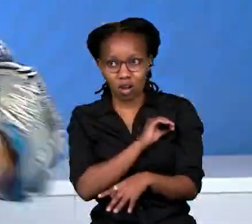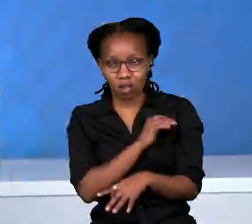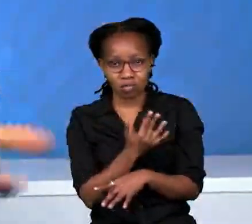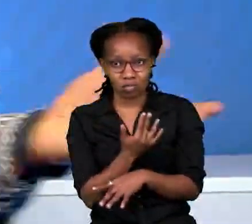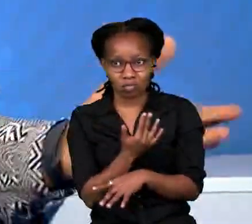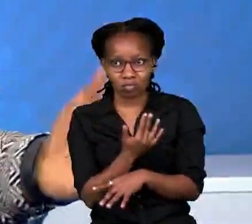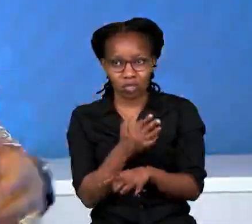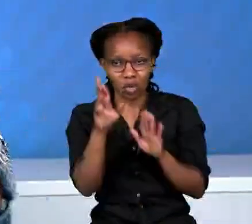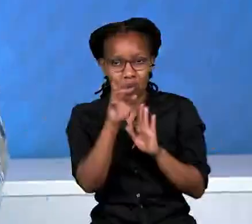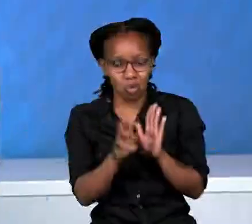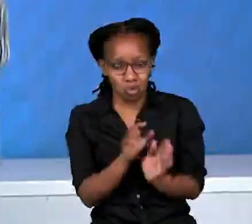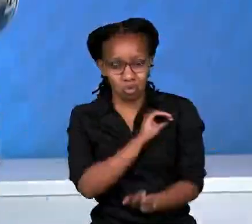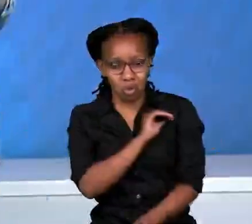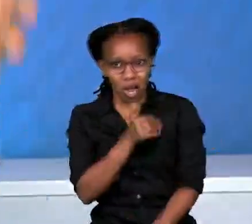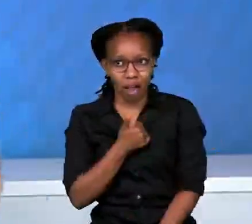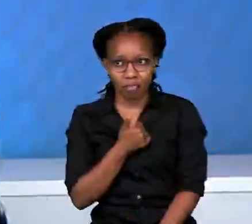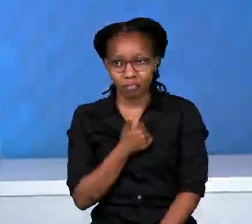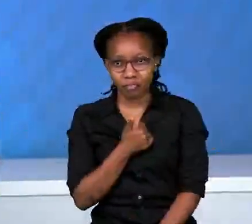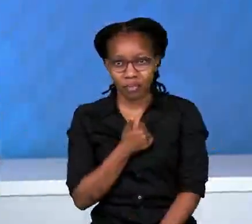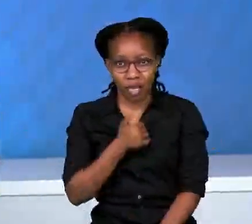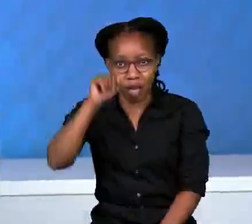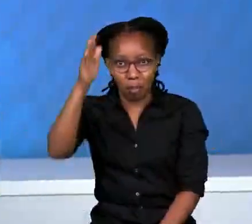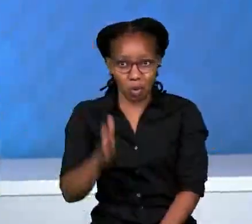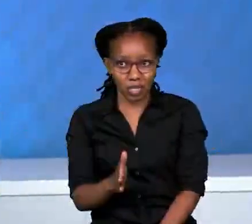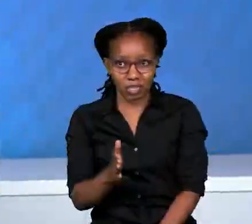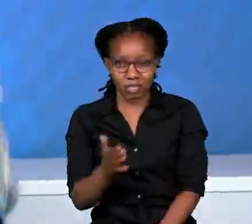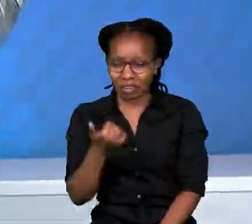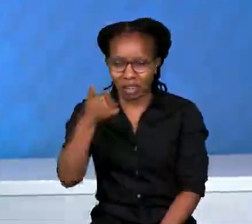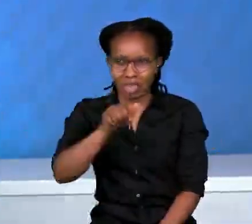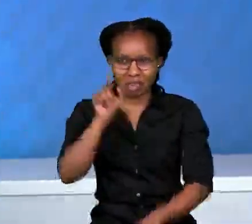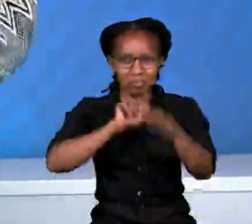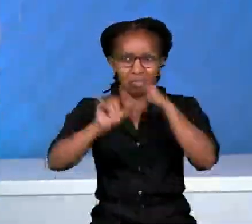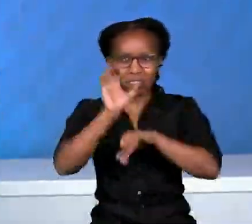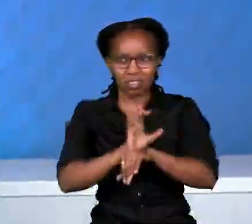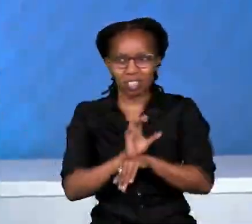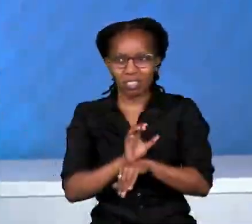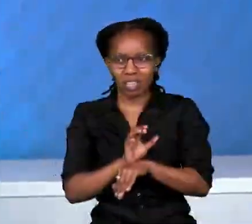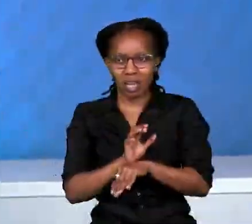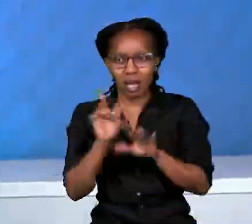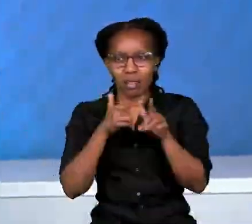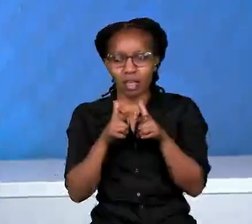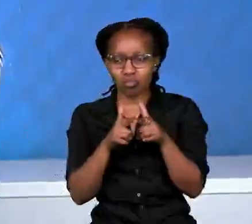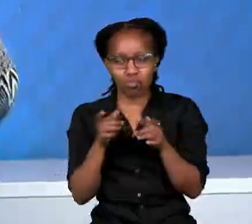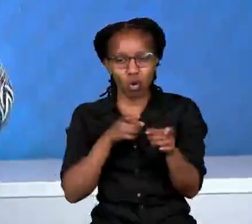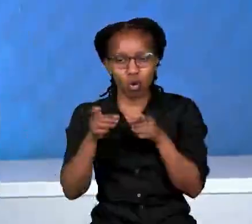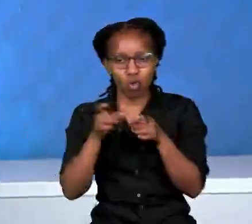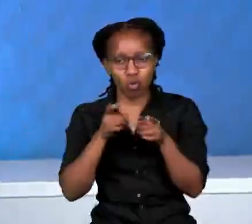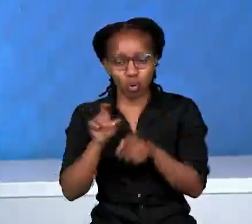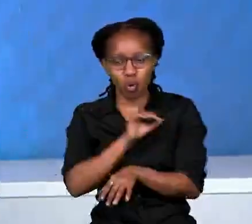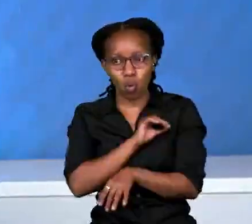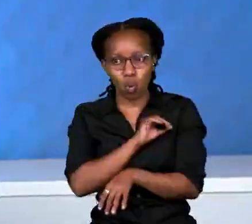blood. Our own rules. So if which politician XYZ comes to a church, we'll give them a, it's run by our own. So you